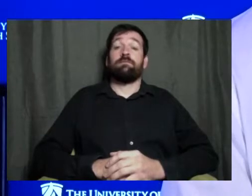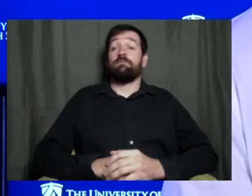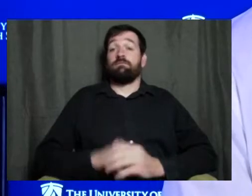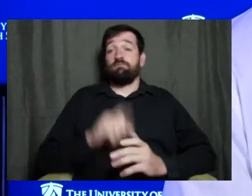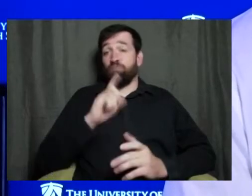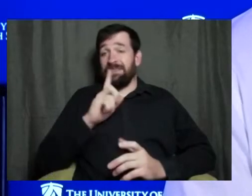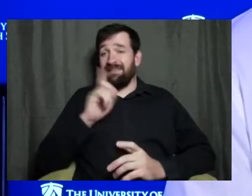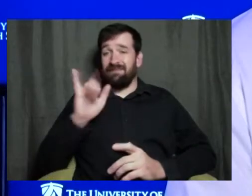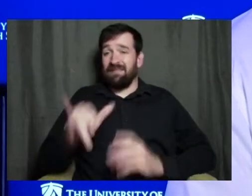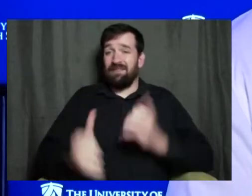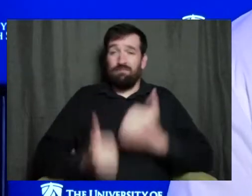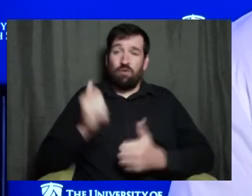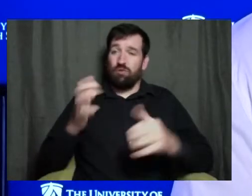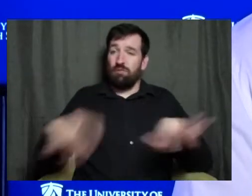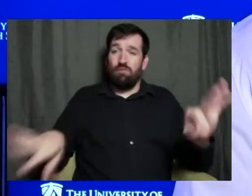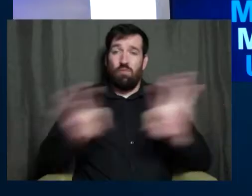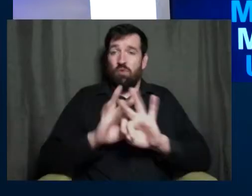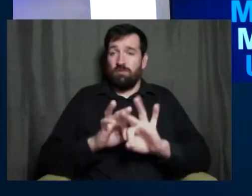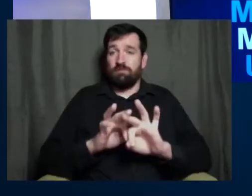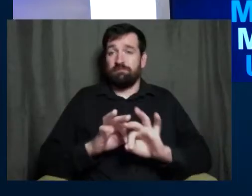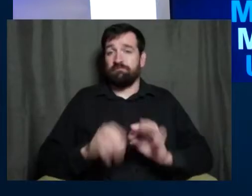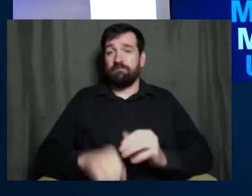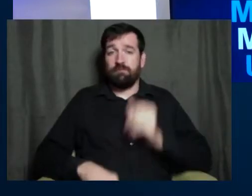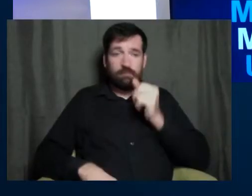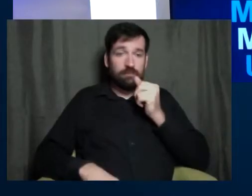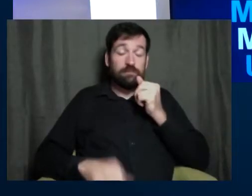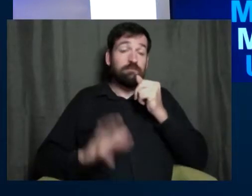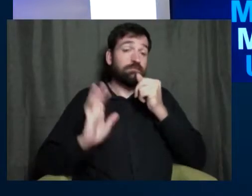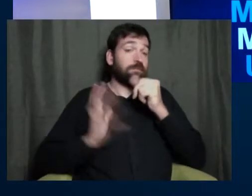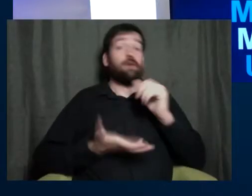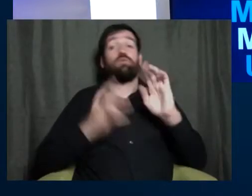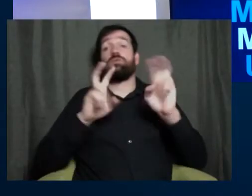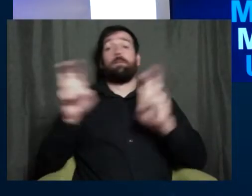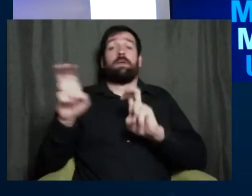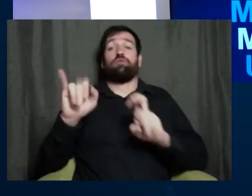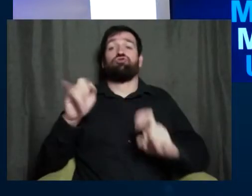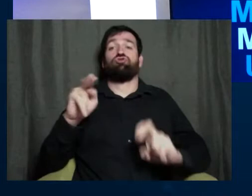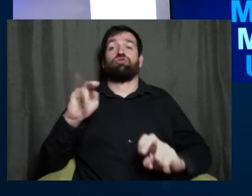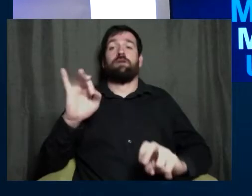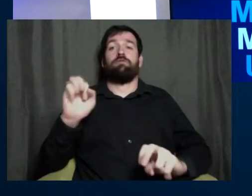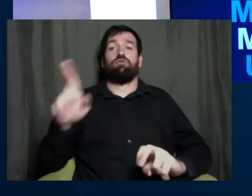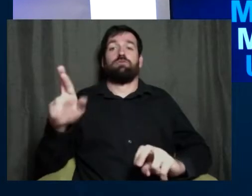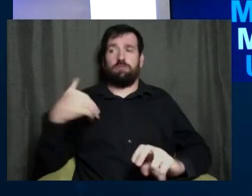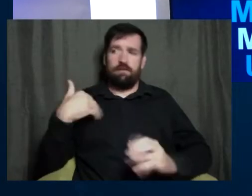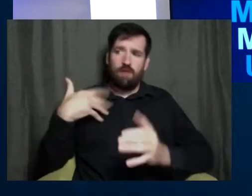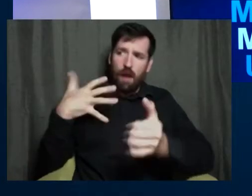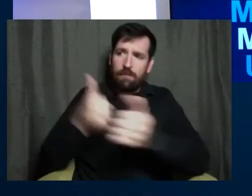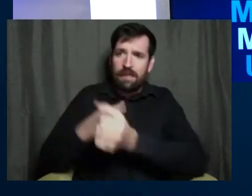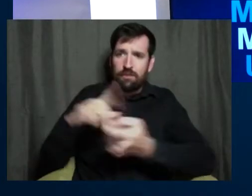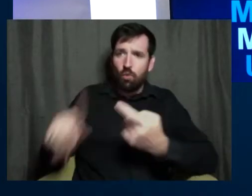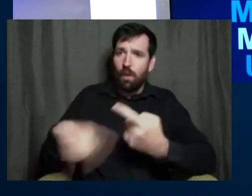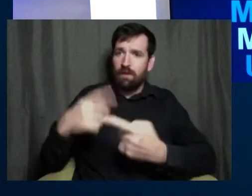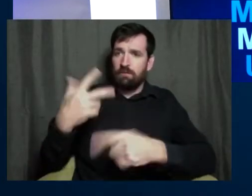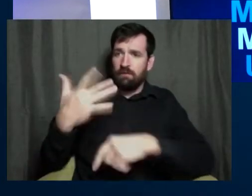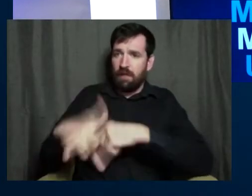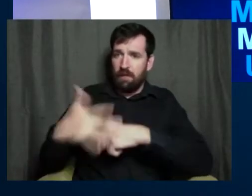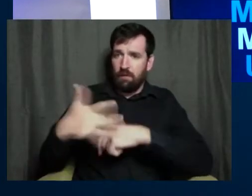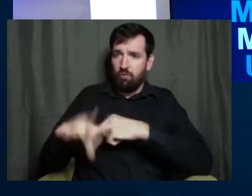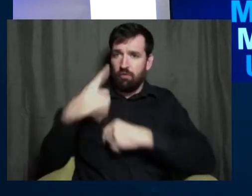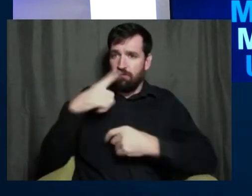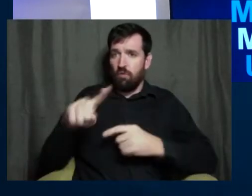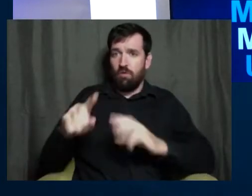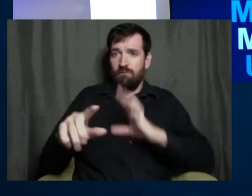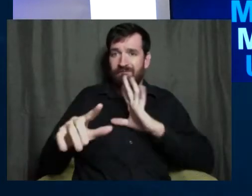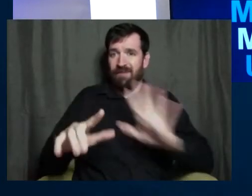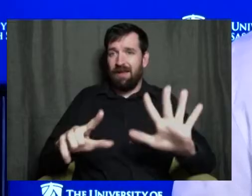what these vaccines were made to do. On our topic today, Jennifer wants to know, do we have updates on when those vaccines will be available for 5 to 11-year-olds? Where are